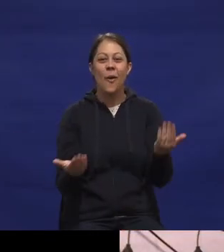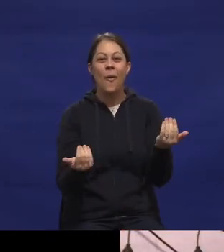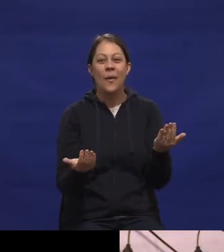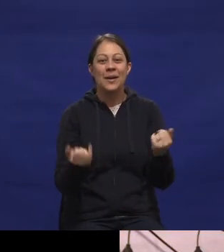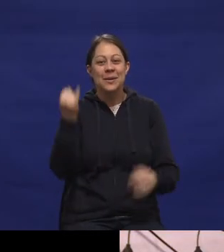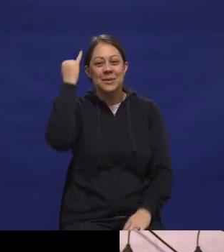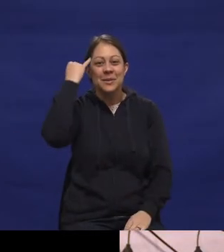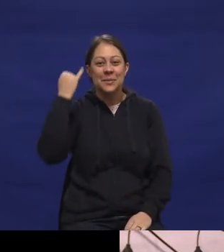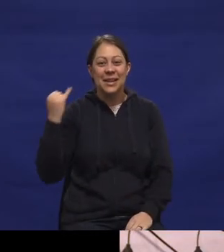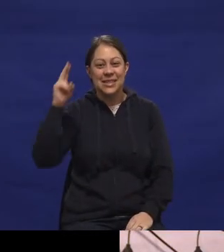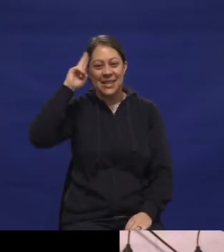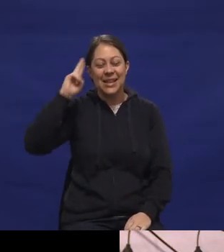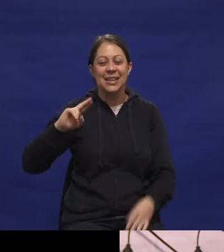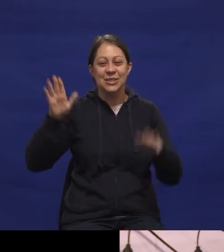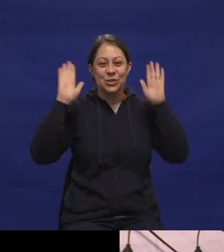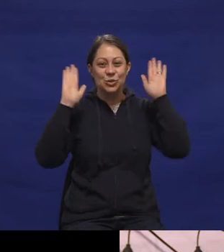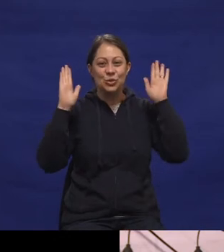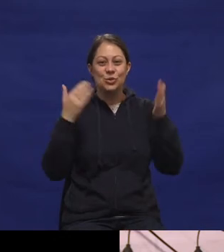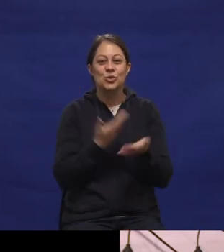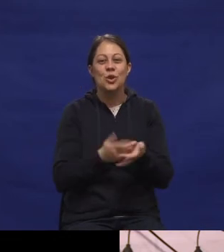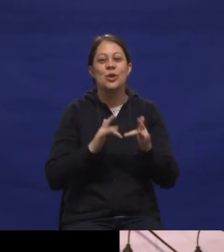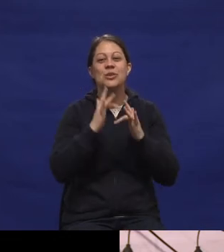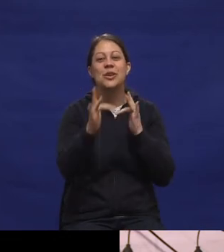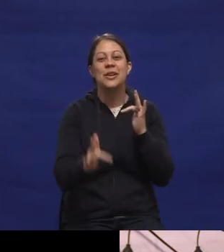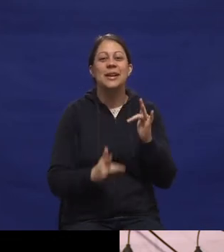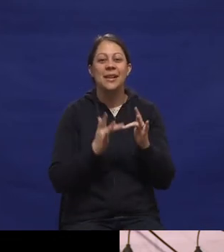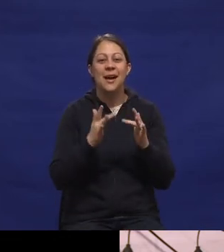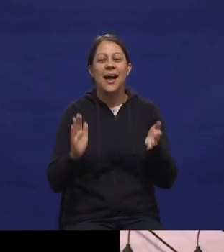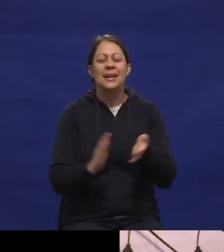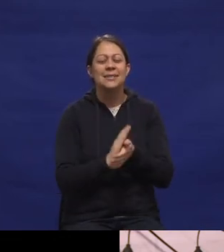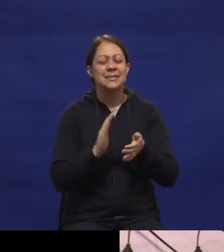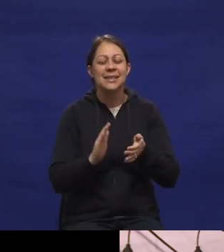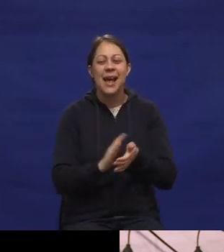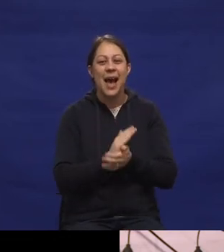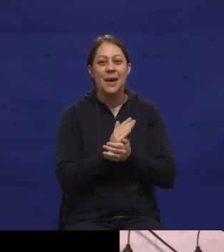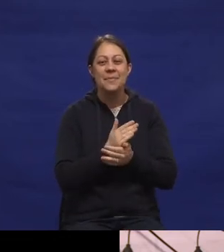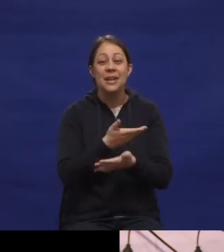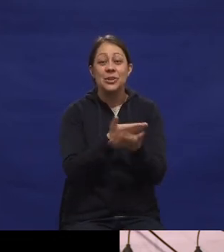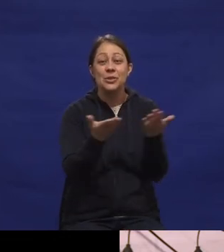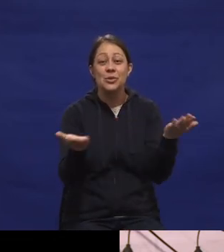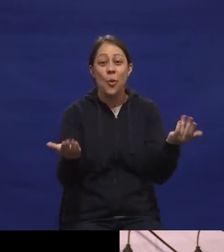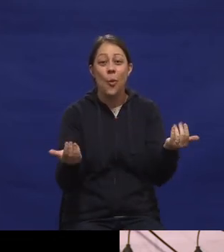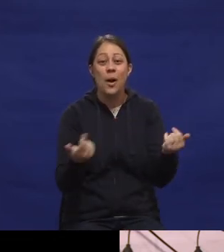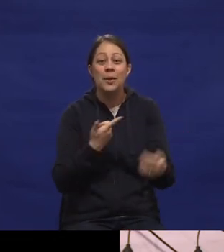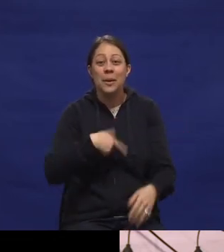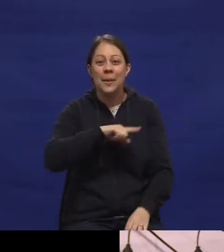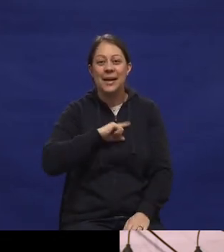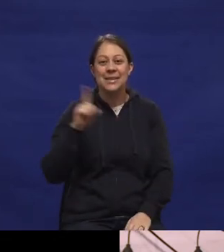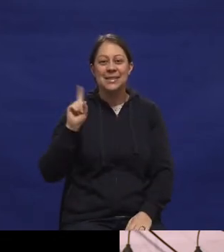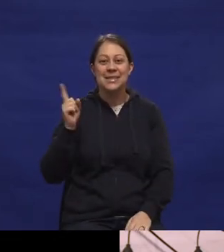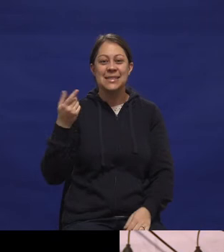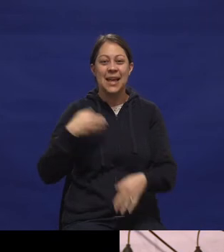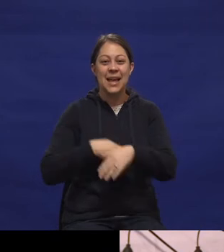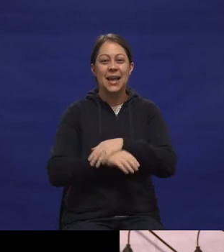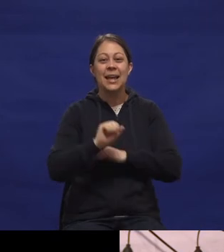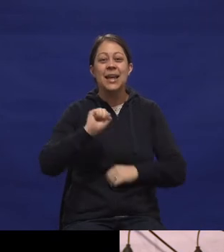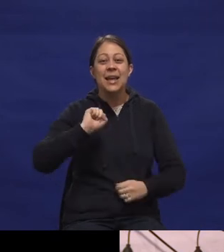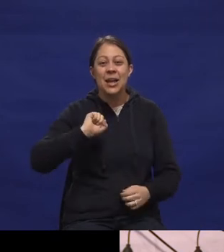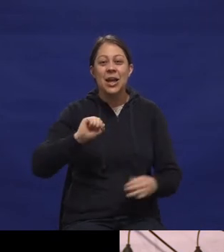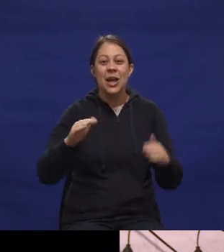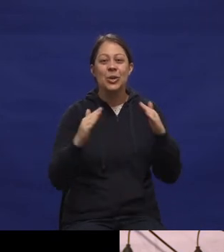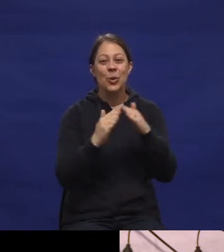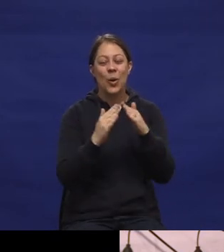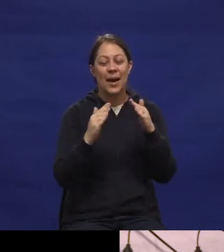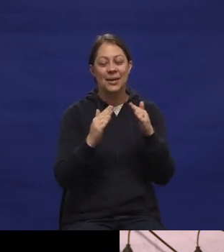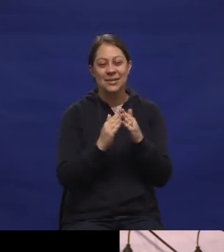Hello and welcome to Imaginations Church Online. We're so glad that you would welcome us today into your living room, and we're